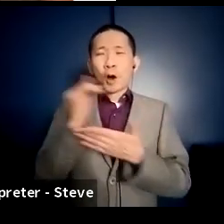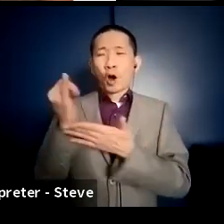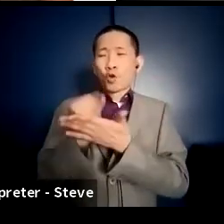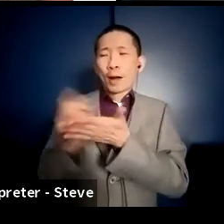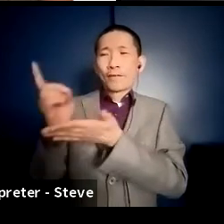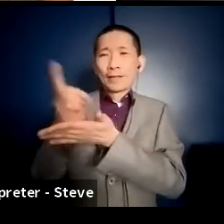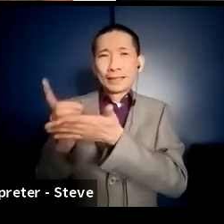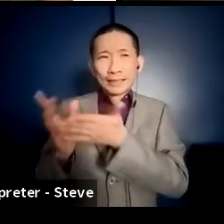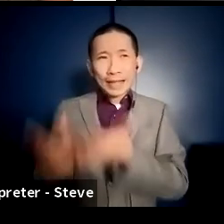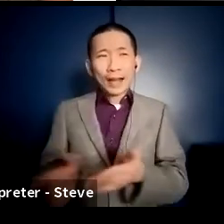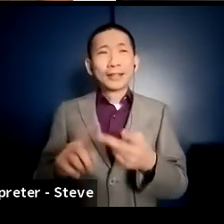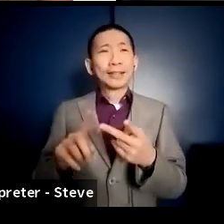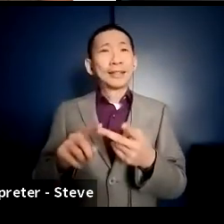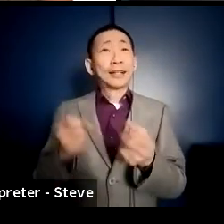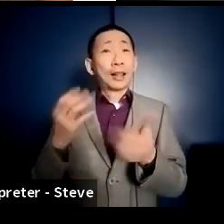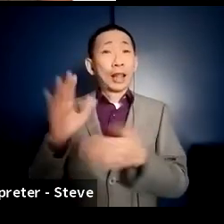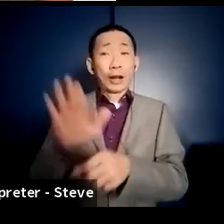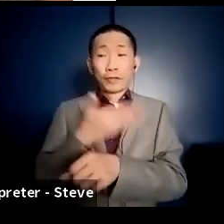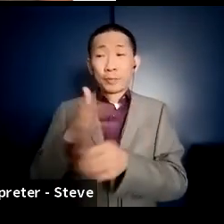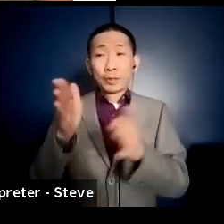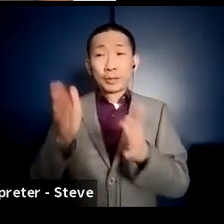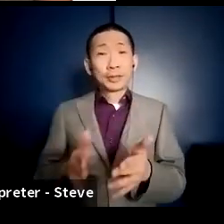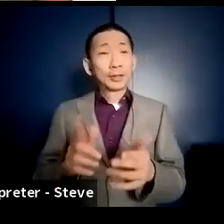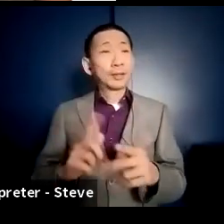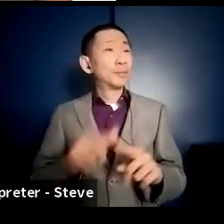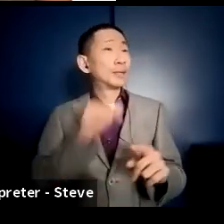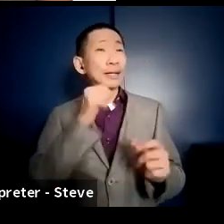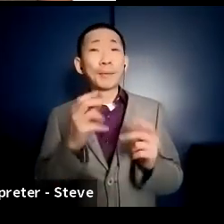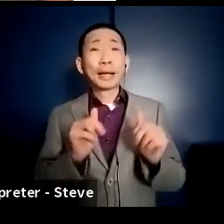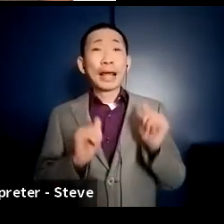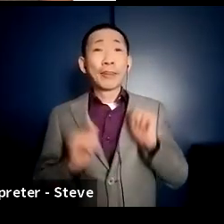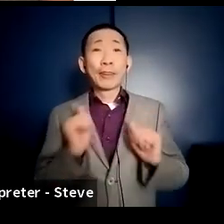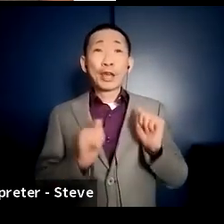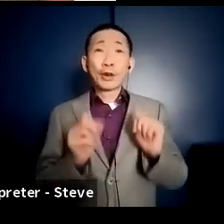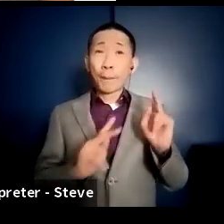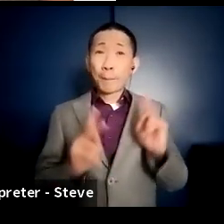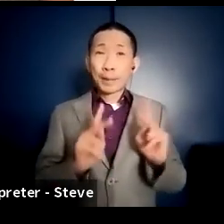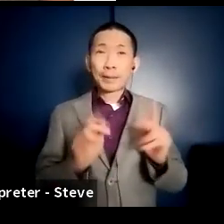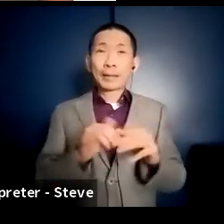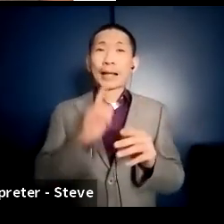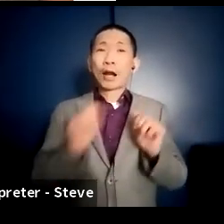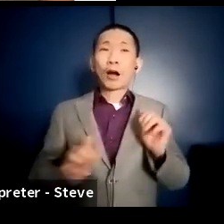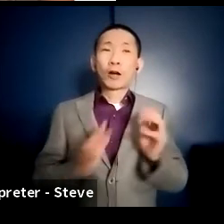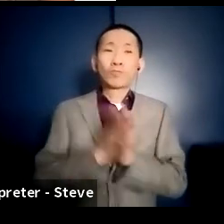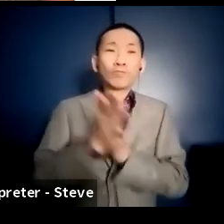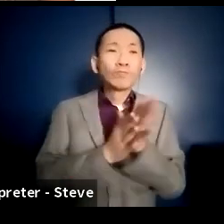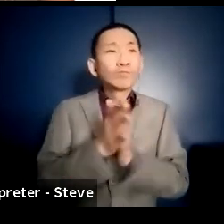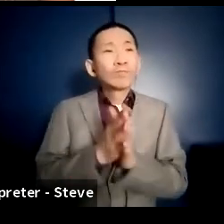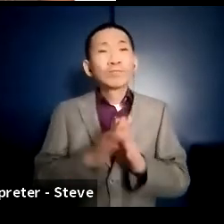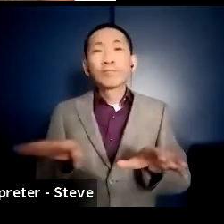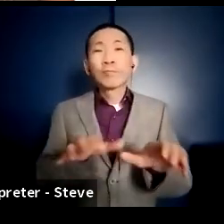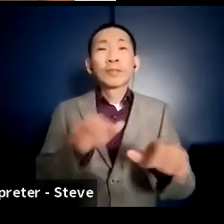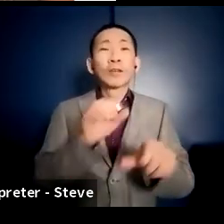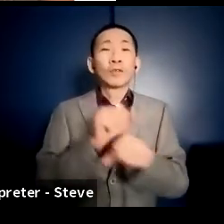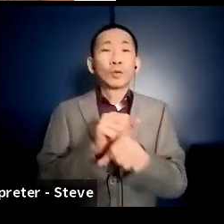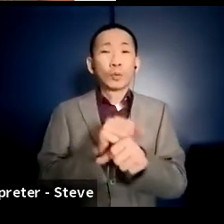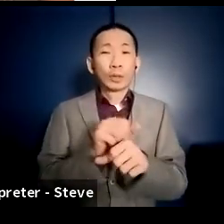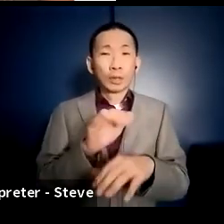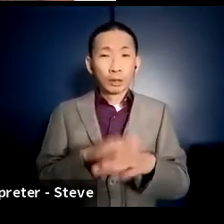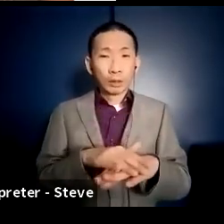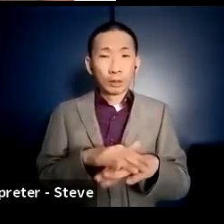have a lot of folks that are musicians. There are not a lot of theater people that are like actively working on